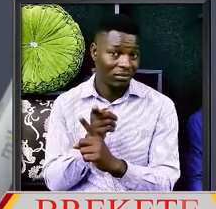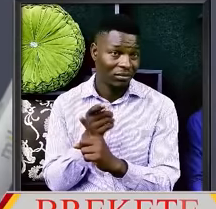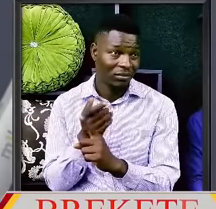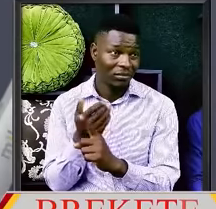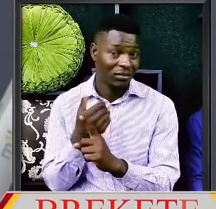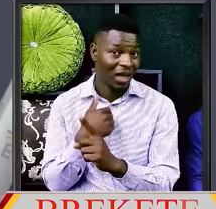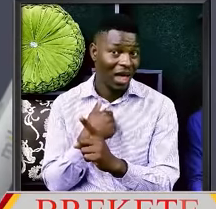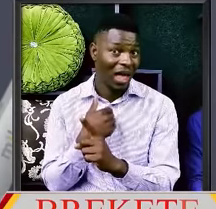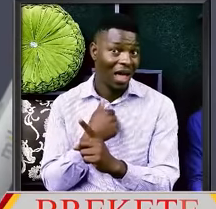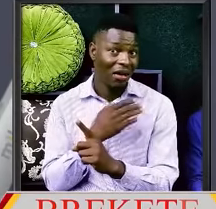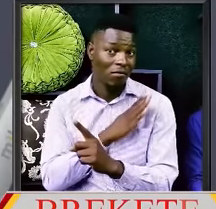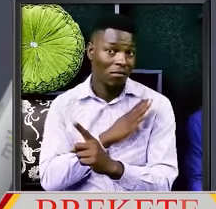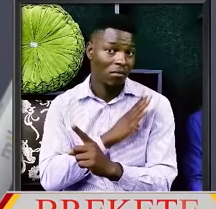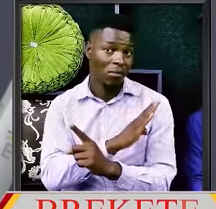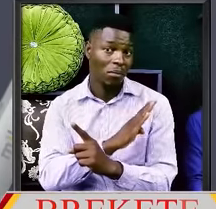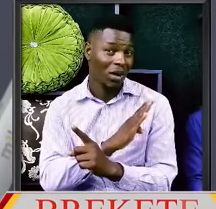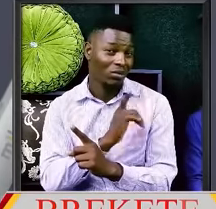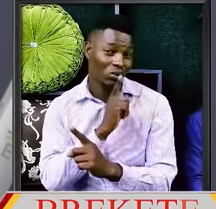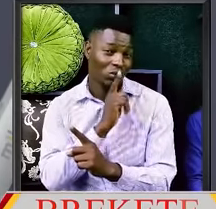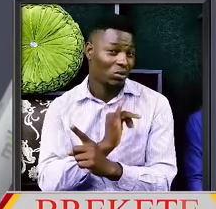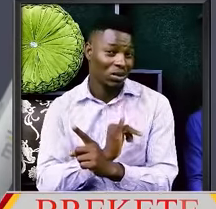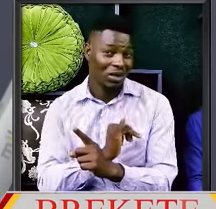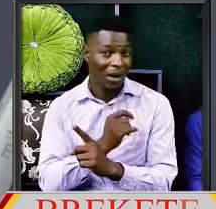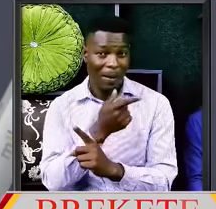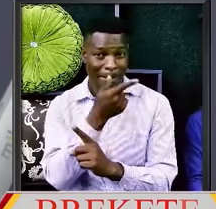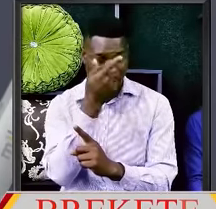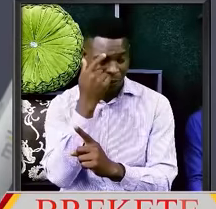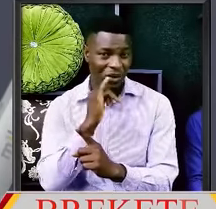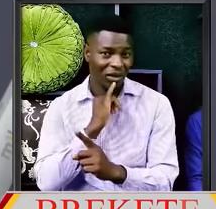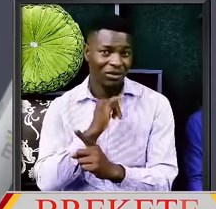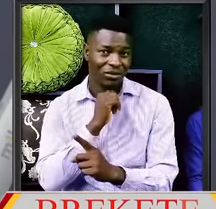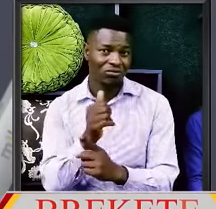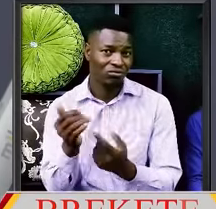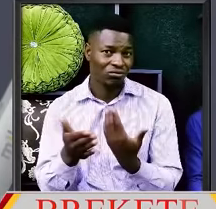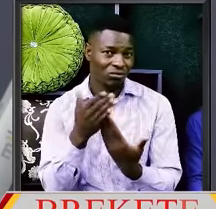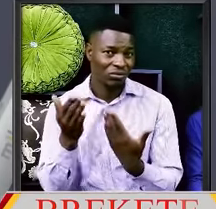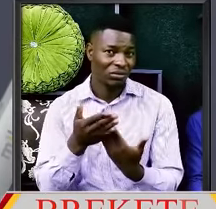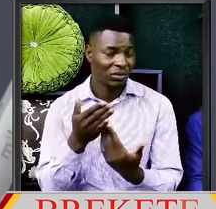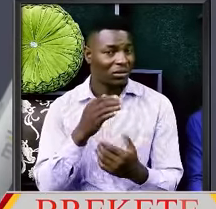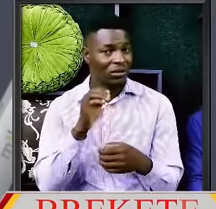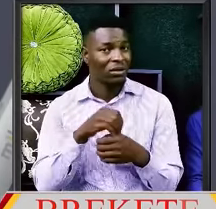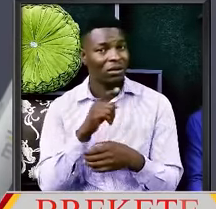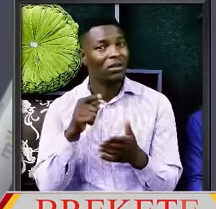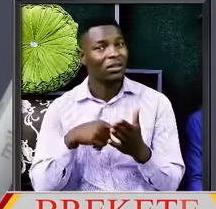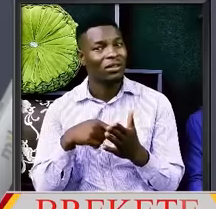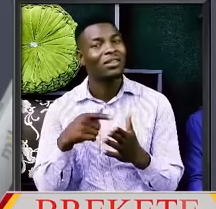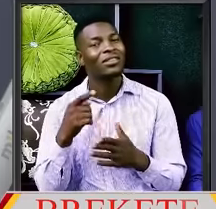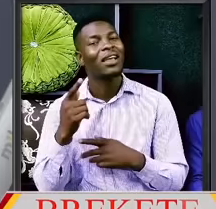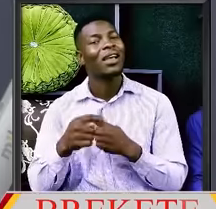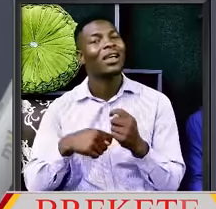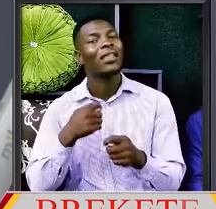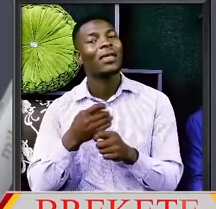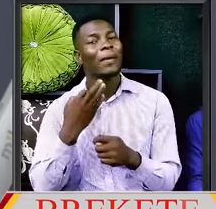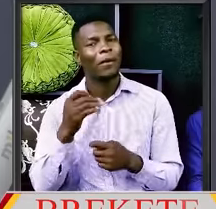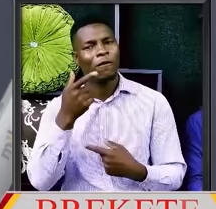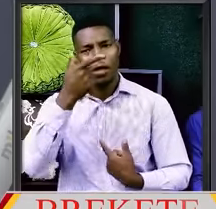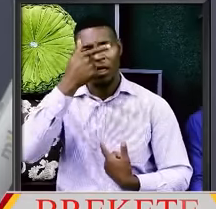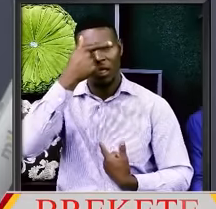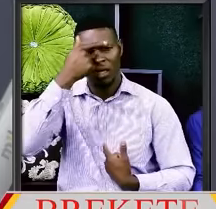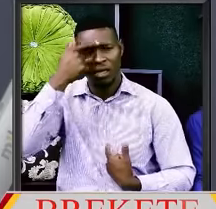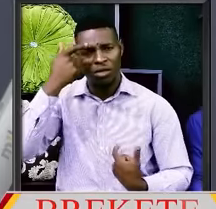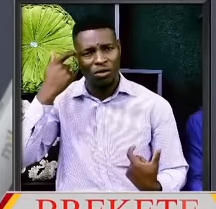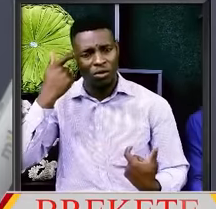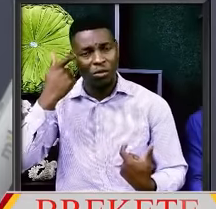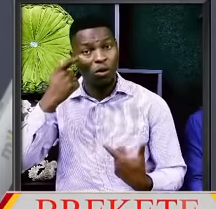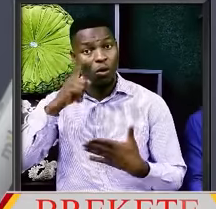he gets liver. Truly speaking, because it's not easy. And in this kind of trauma, all I will